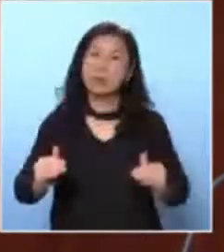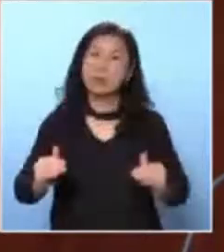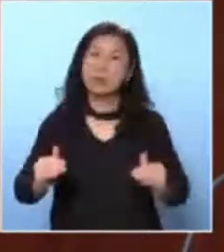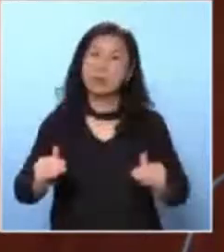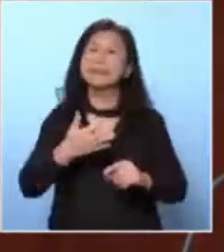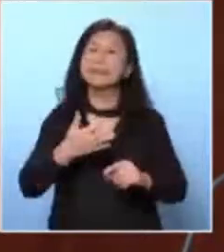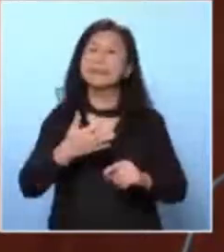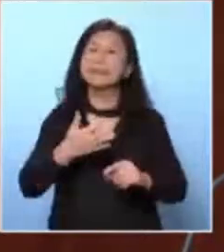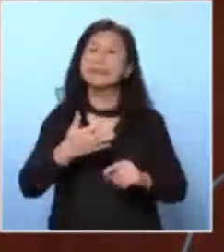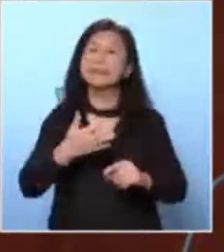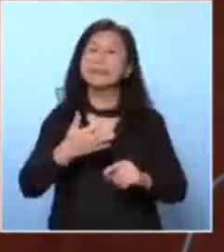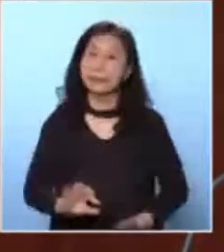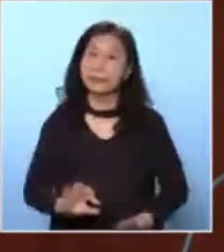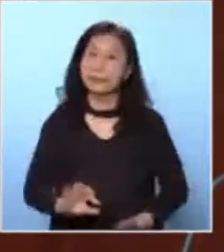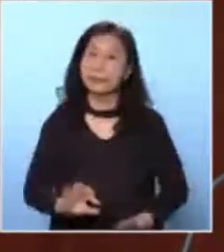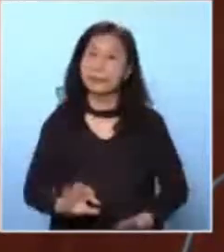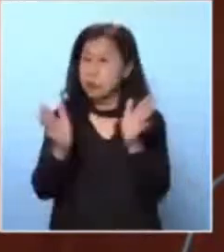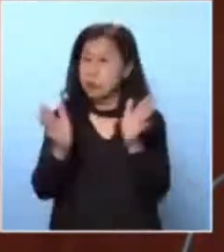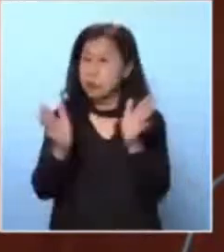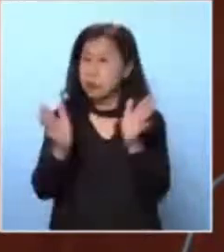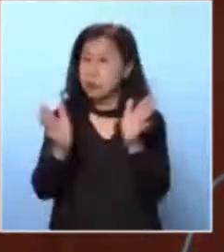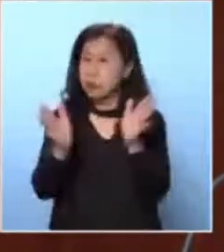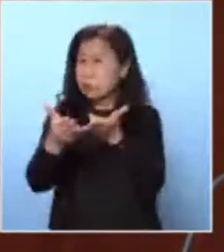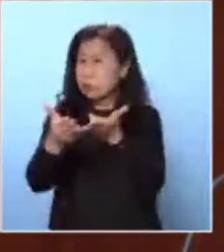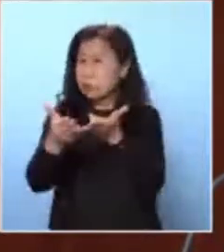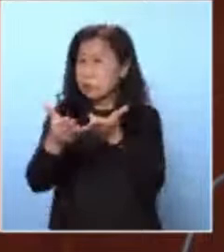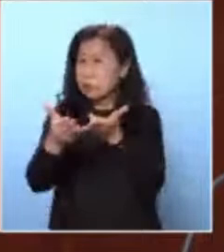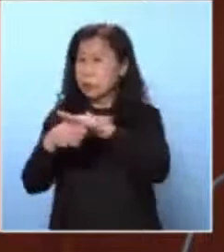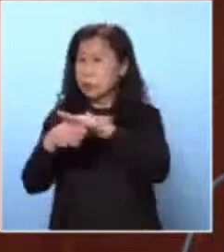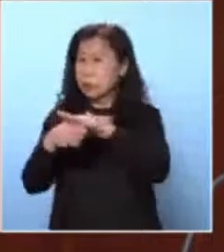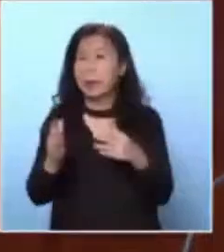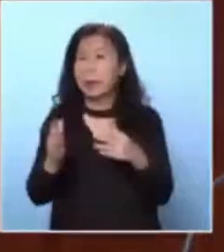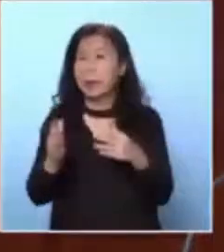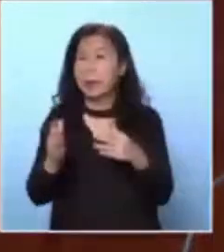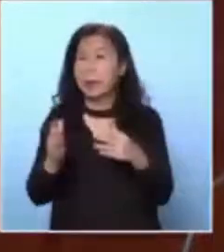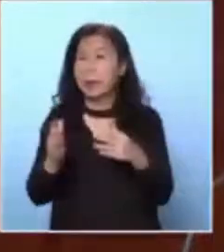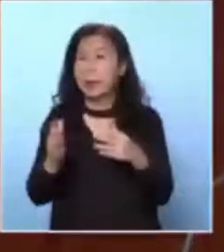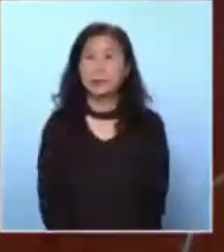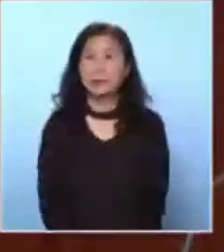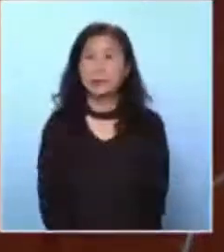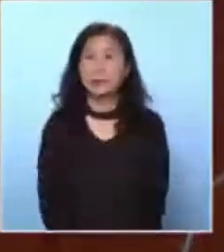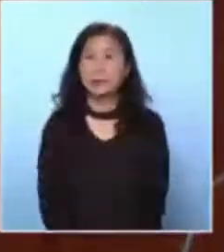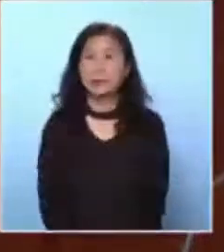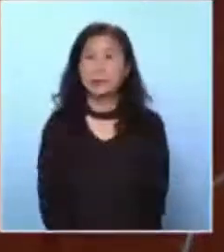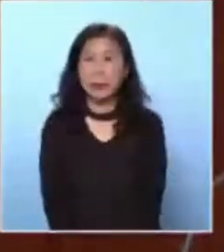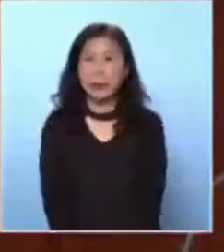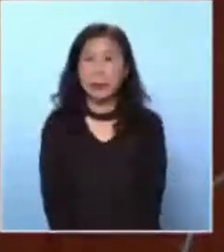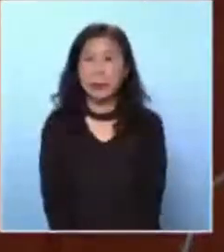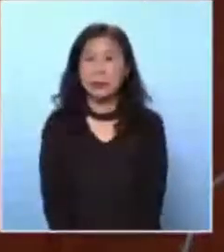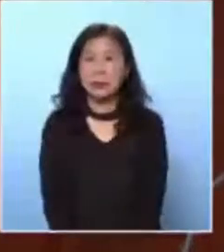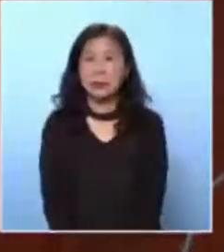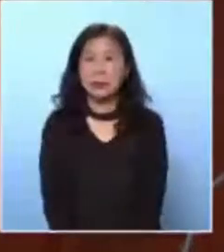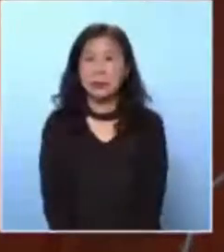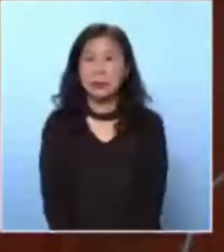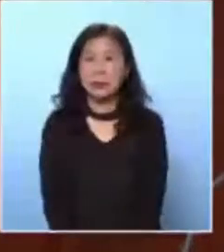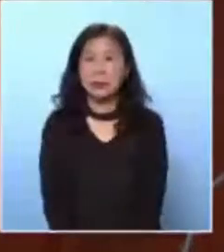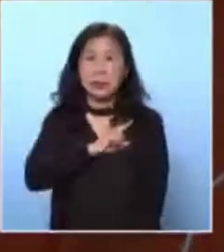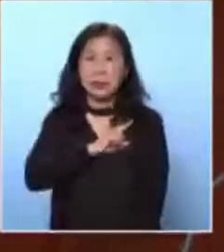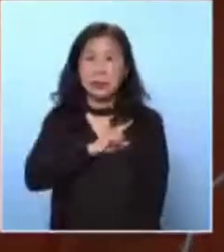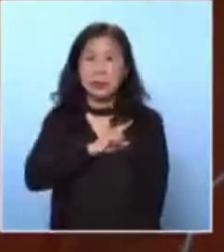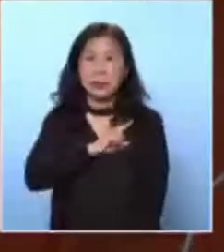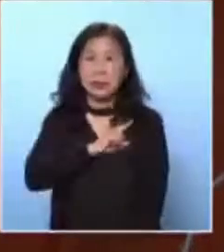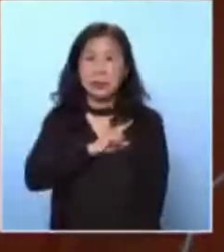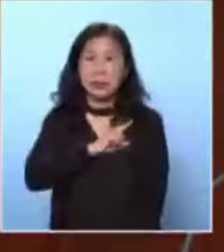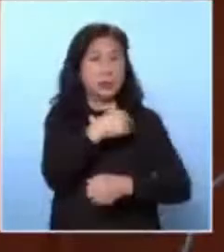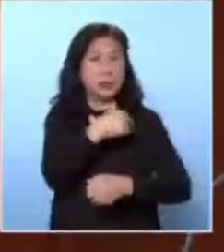year. Land production is progressing on schedule, and all such supply is from government-led projects, including the